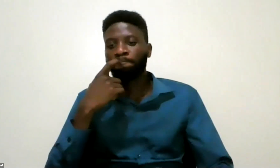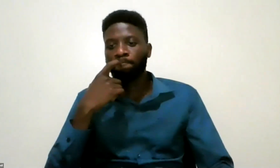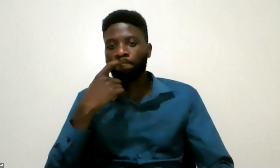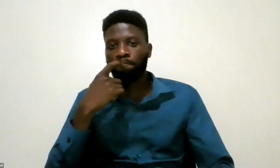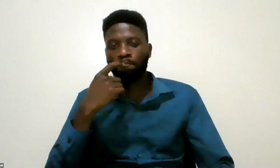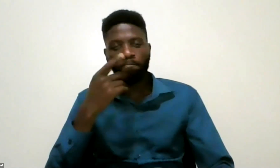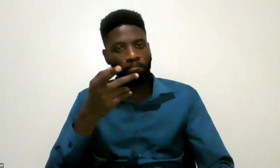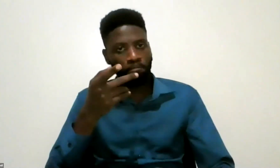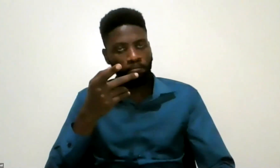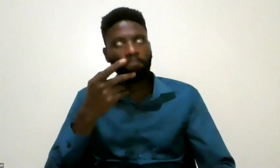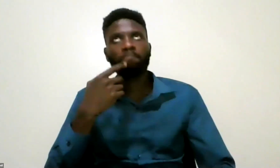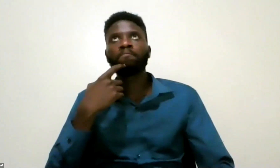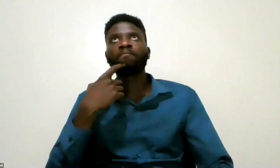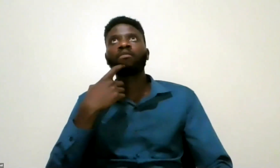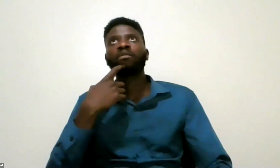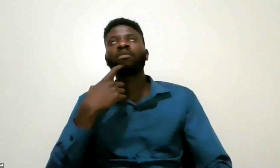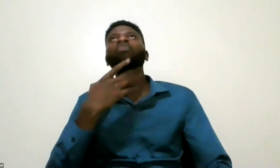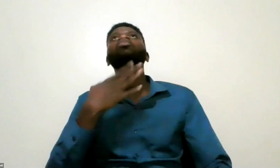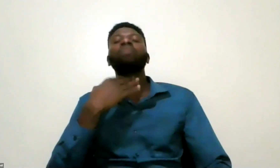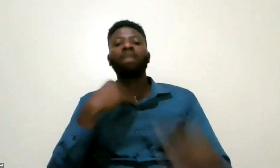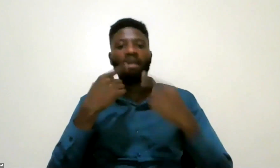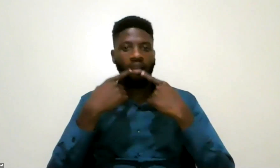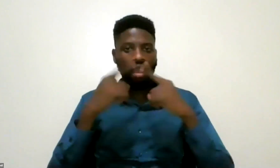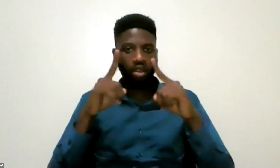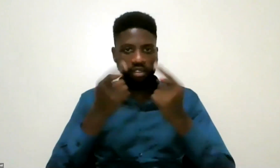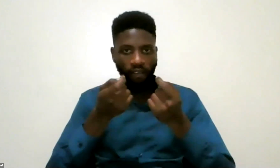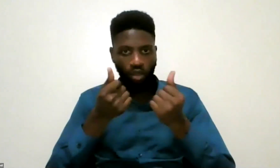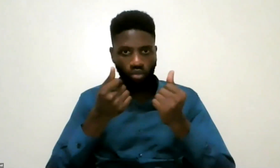I wish to make a few announcements.